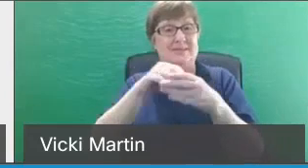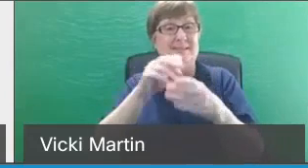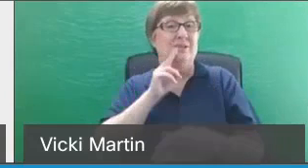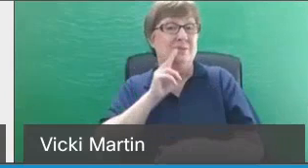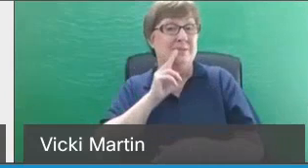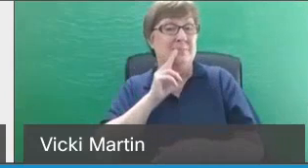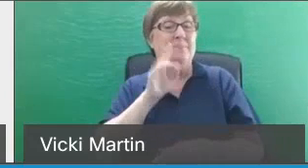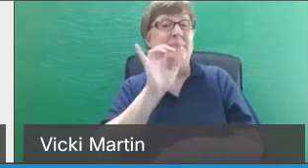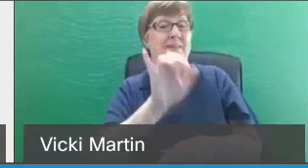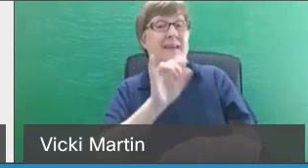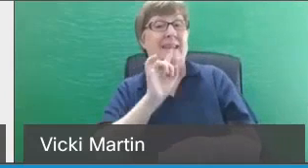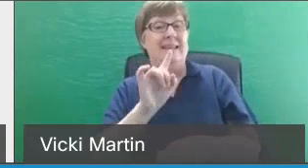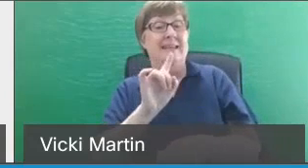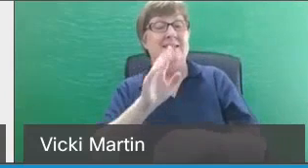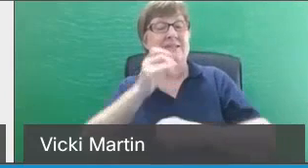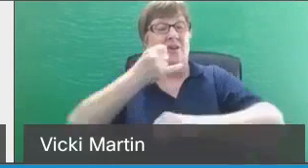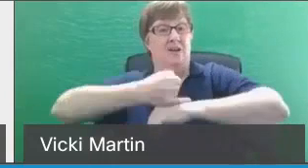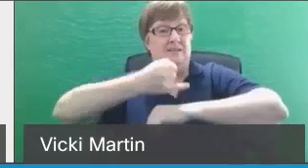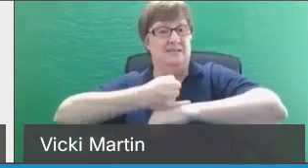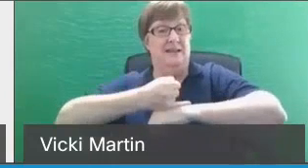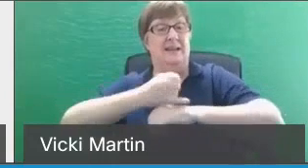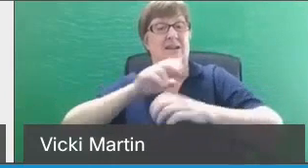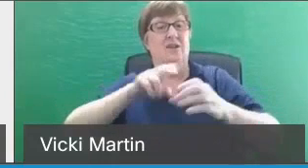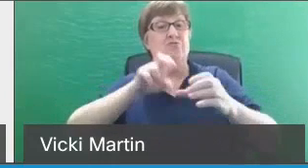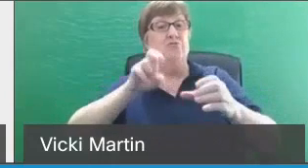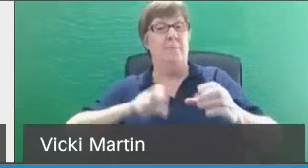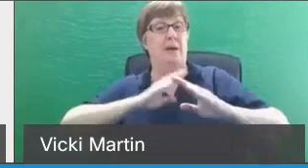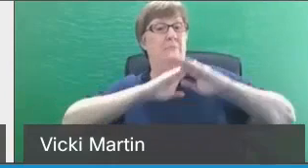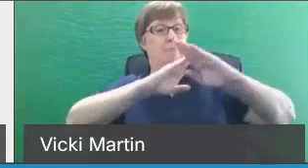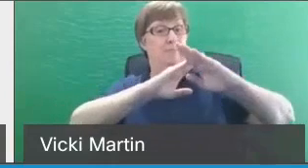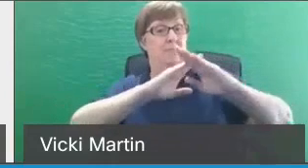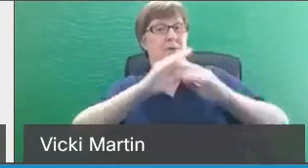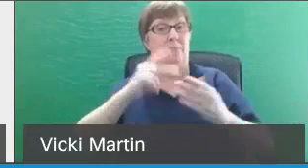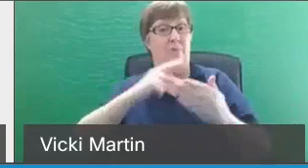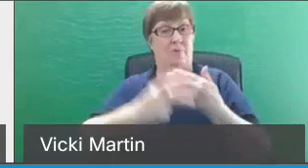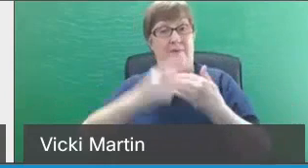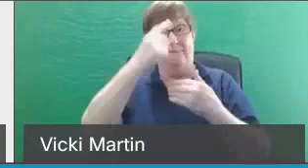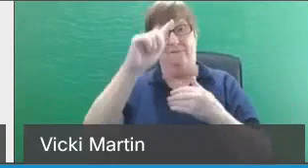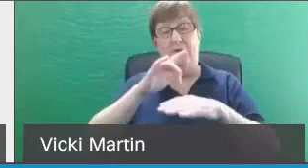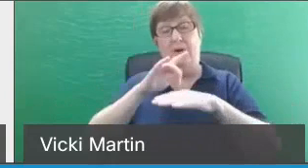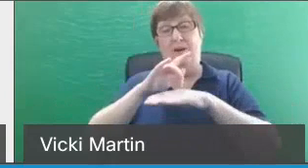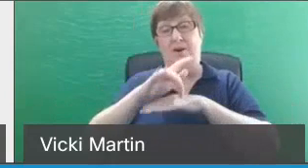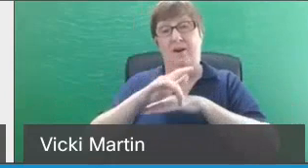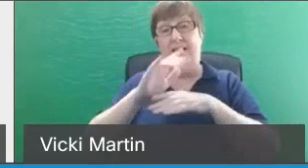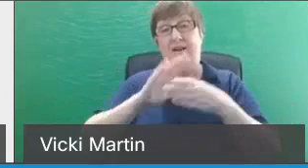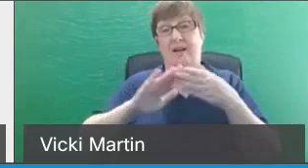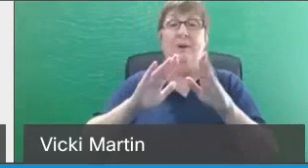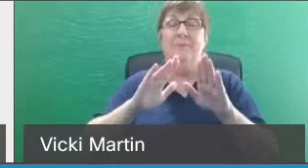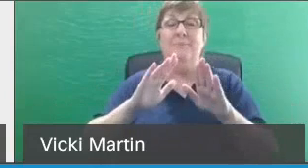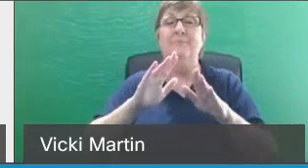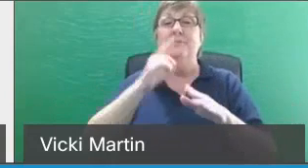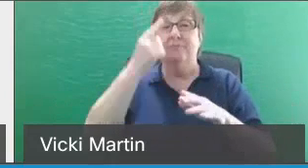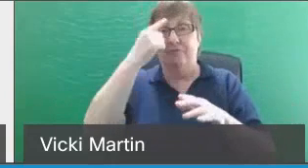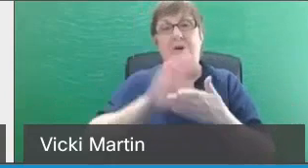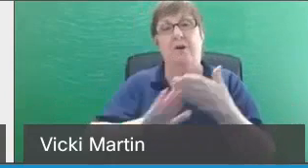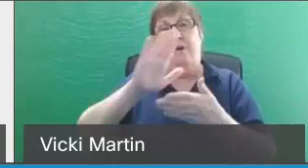on-site dropout prevention program for early college students, not for early college students, but for college students, I'm